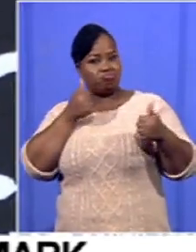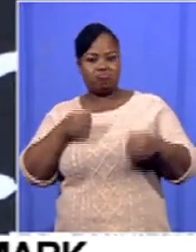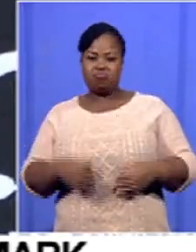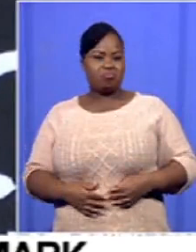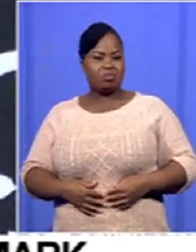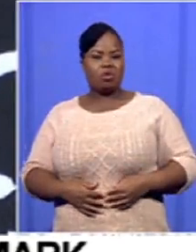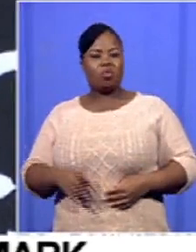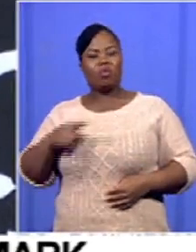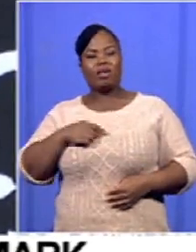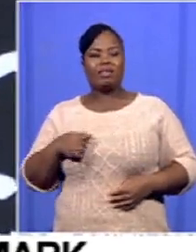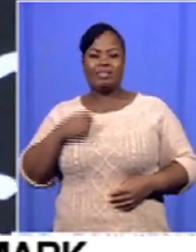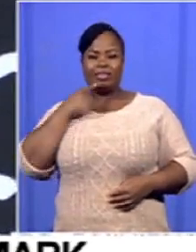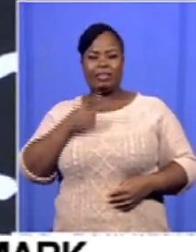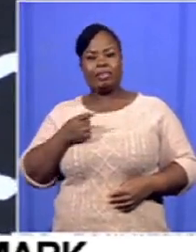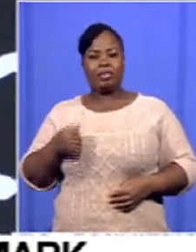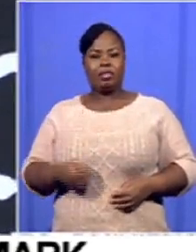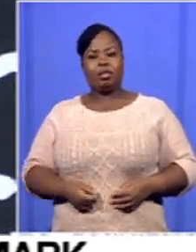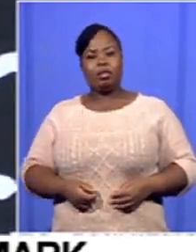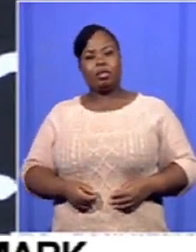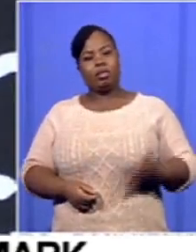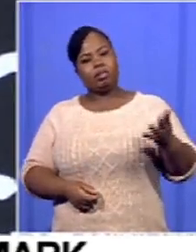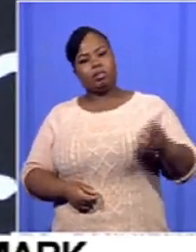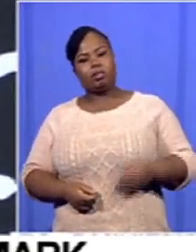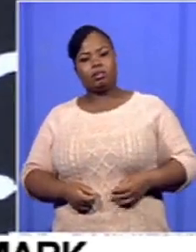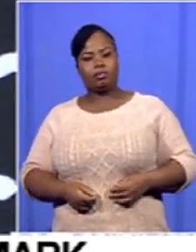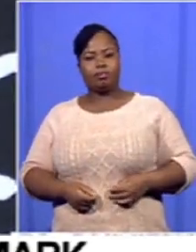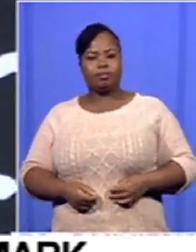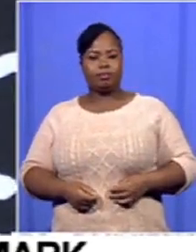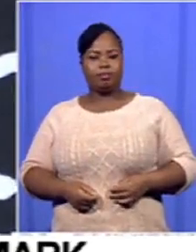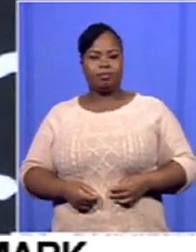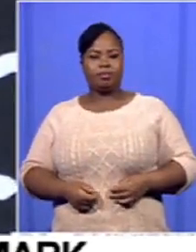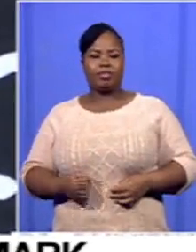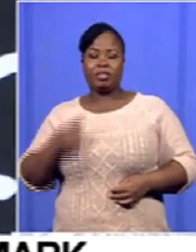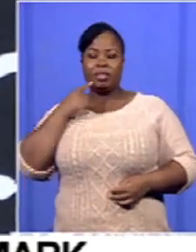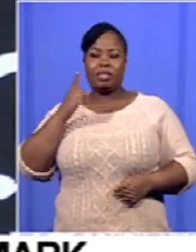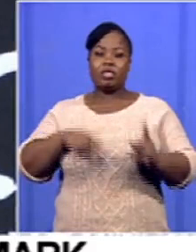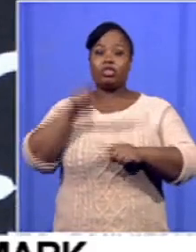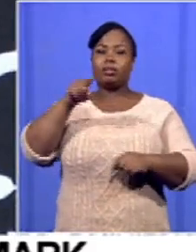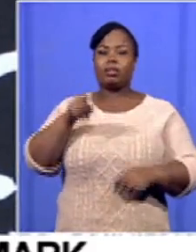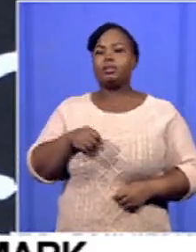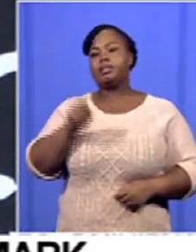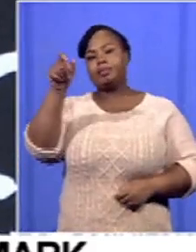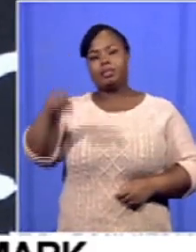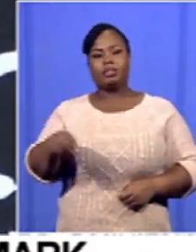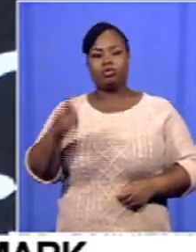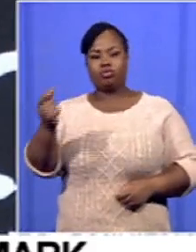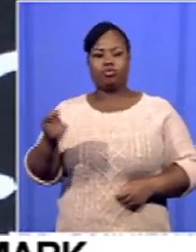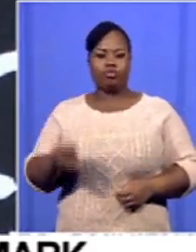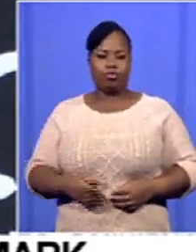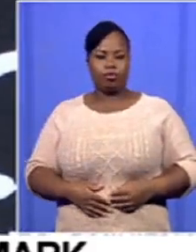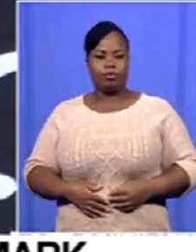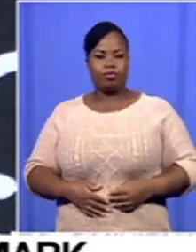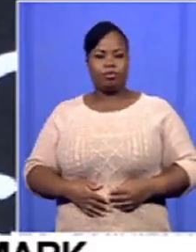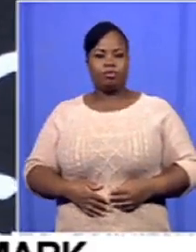Bale bone ba rata fela go nne ba ntse ba re, hey, tia ba konopana. Ha ANC e